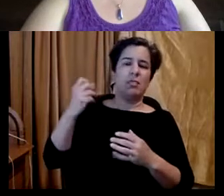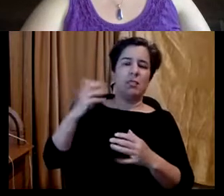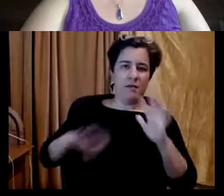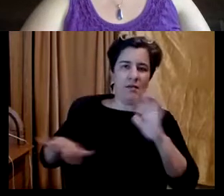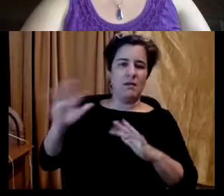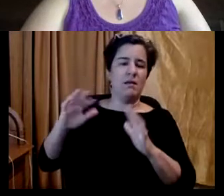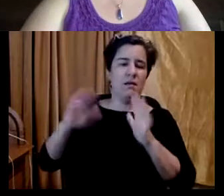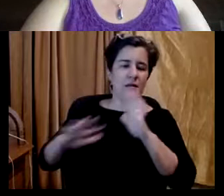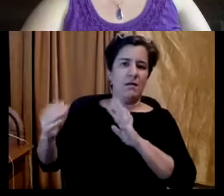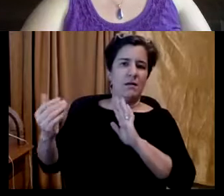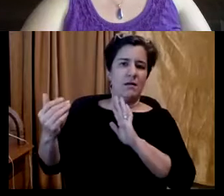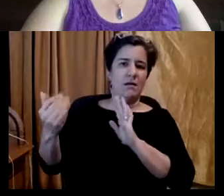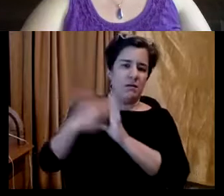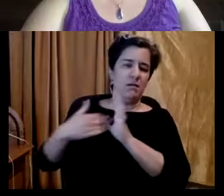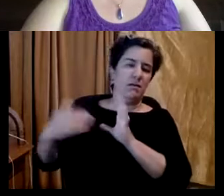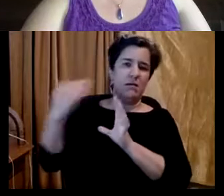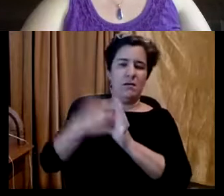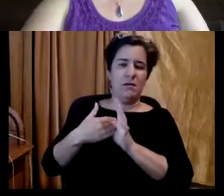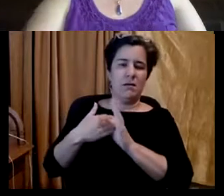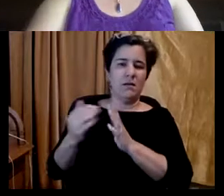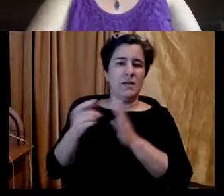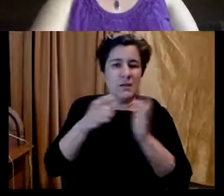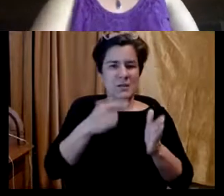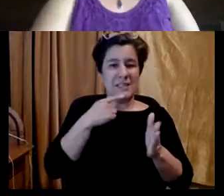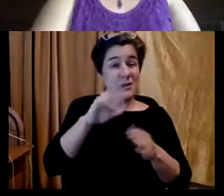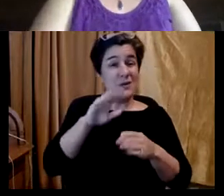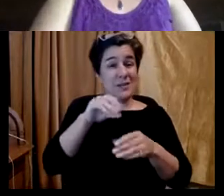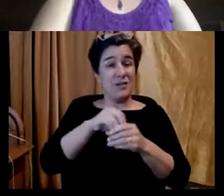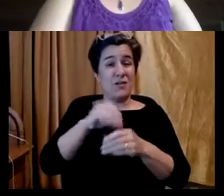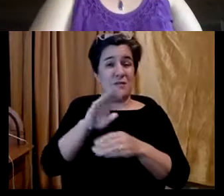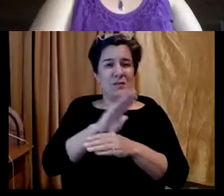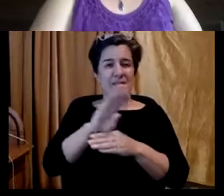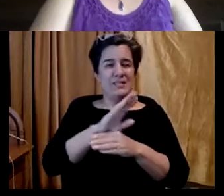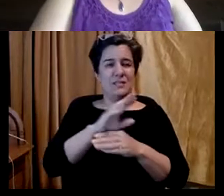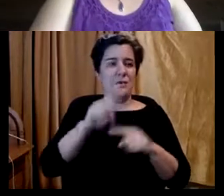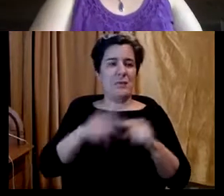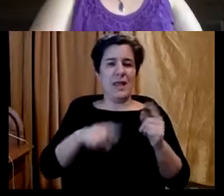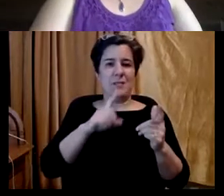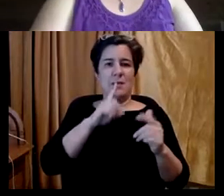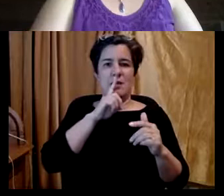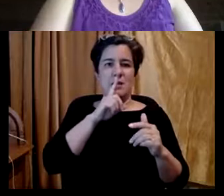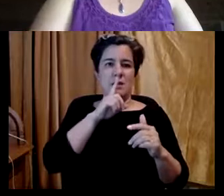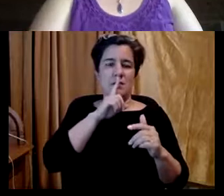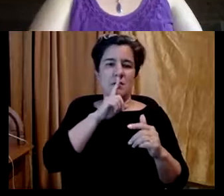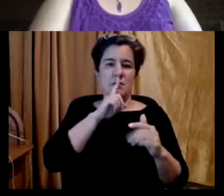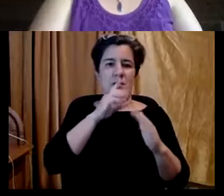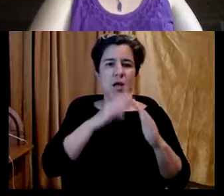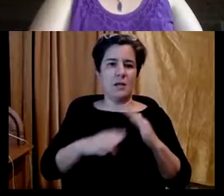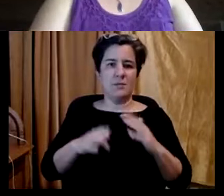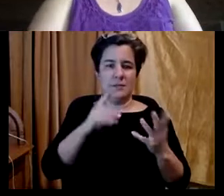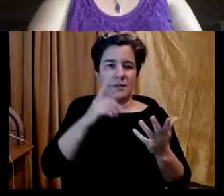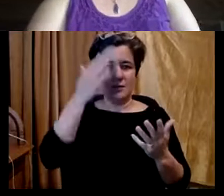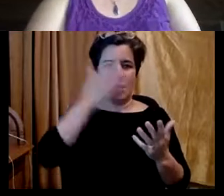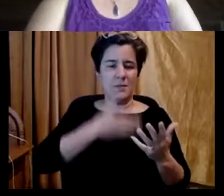And like you said, you're in a business that does not allow you anonymity, unfortunately.